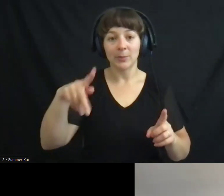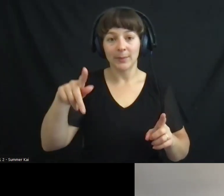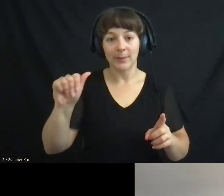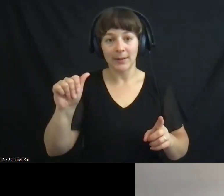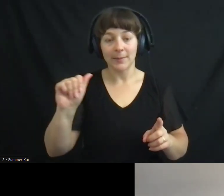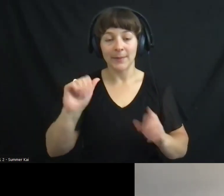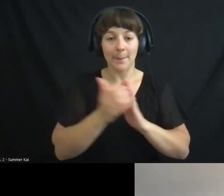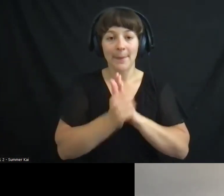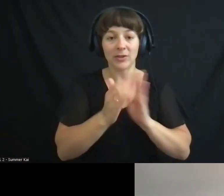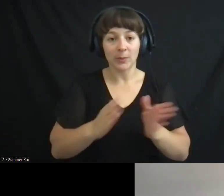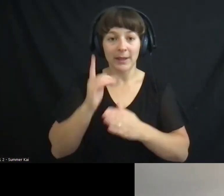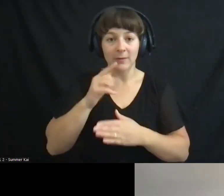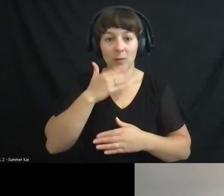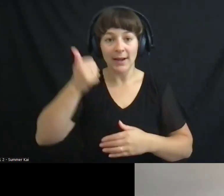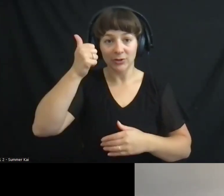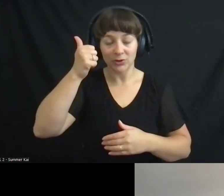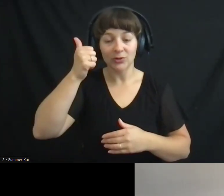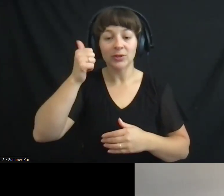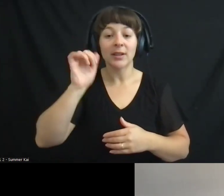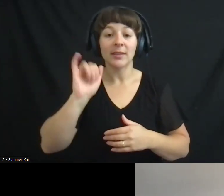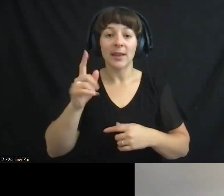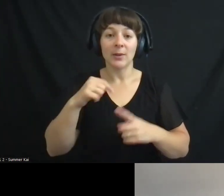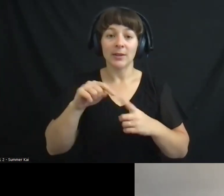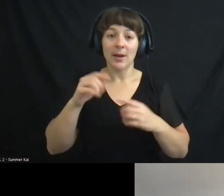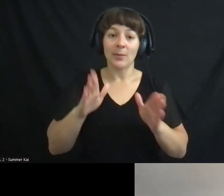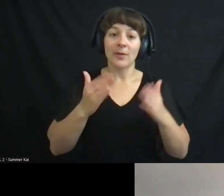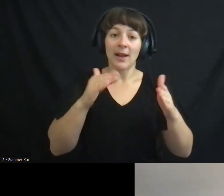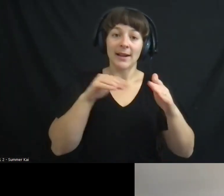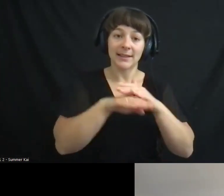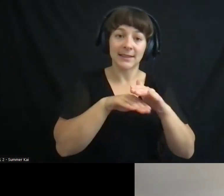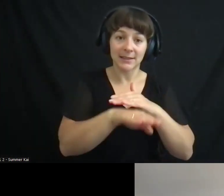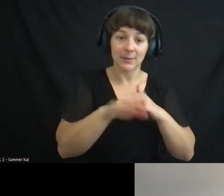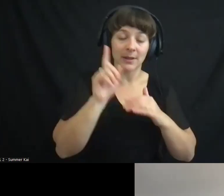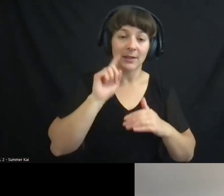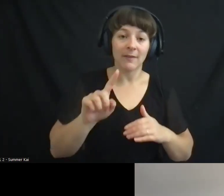was on the status of providing accessibility with